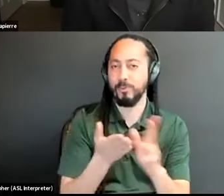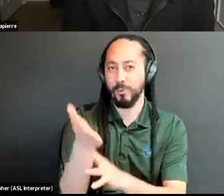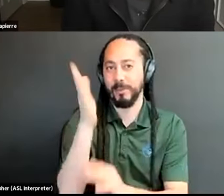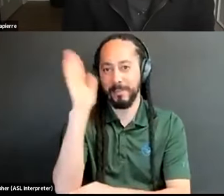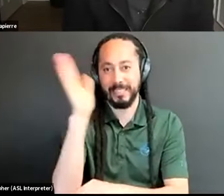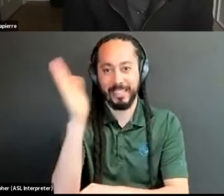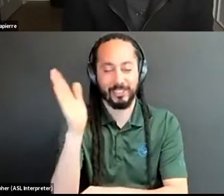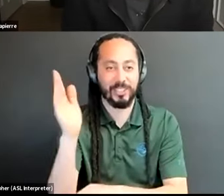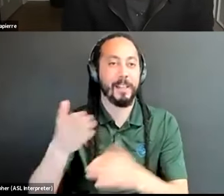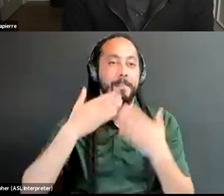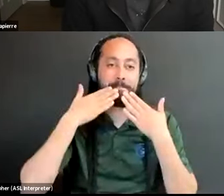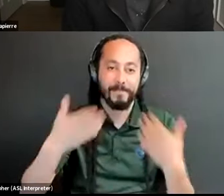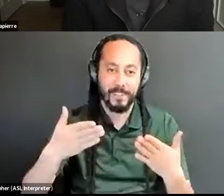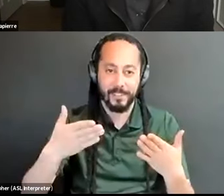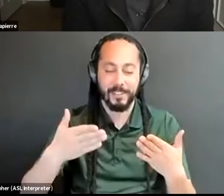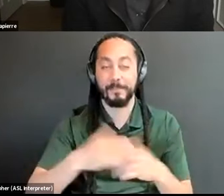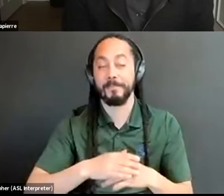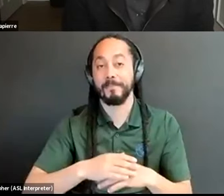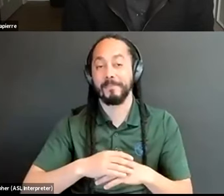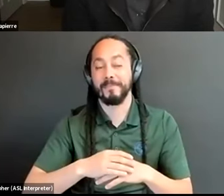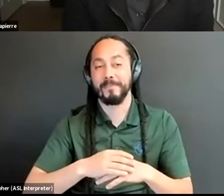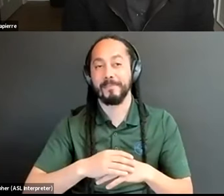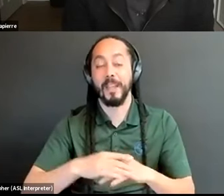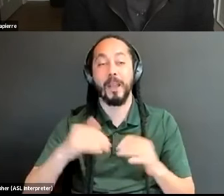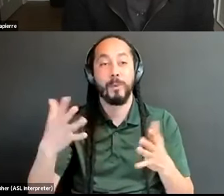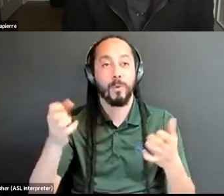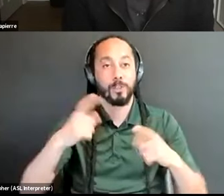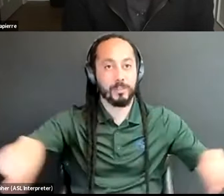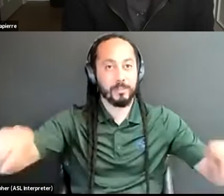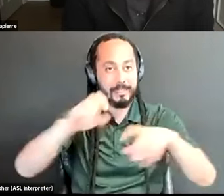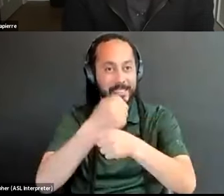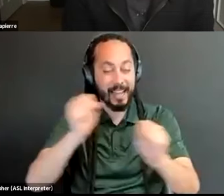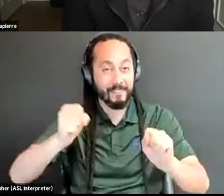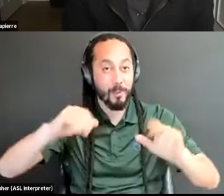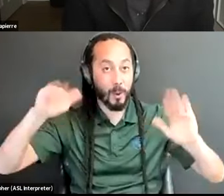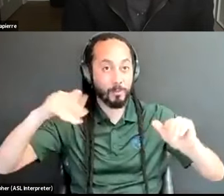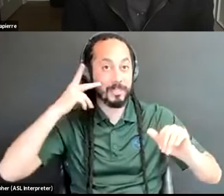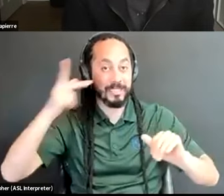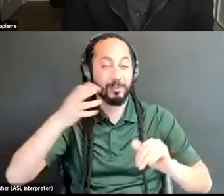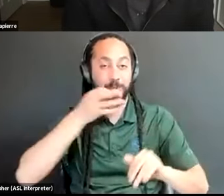And we want you all to be safe and hope to see you soon.